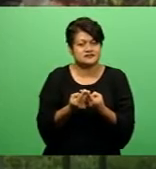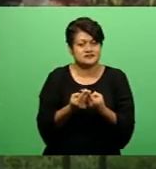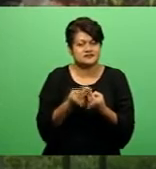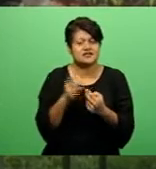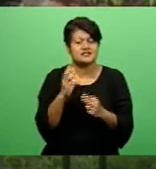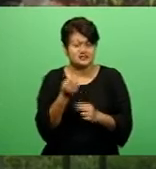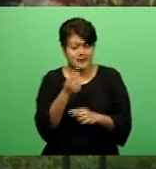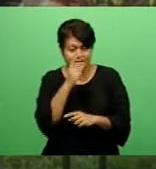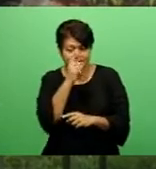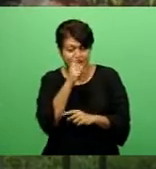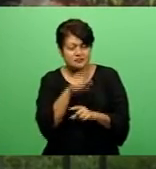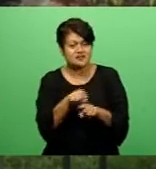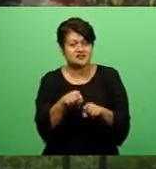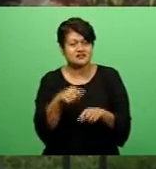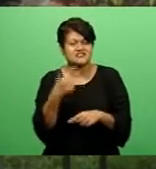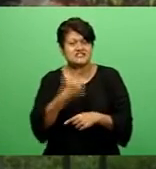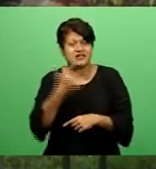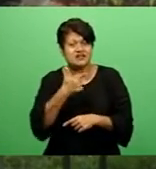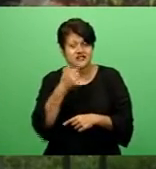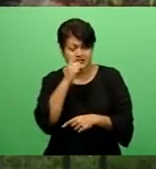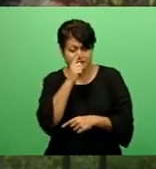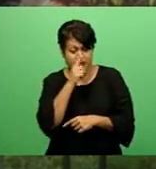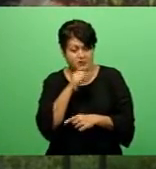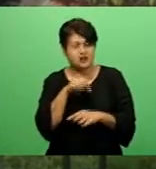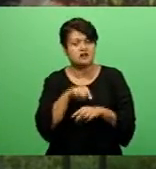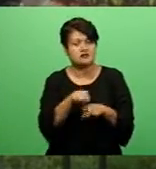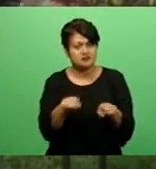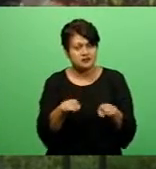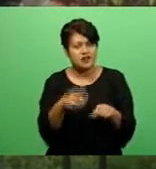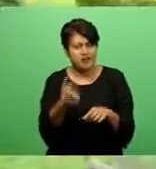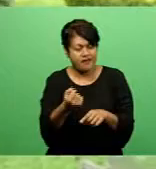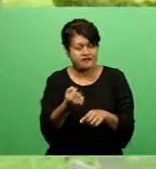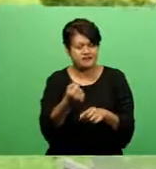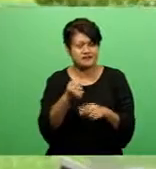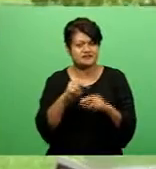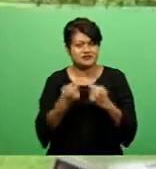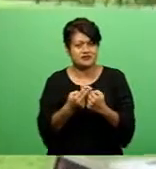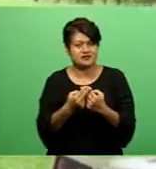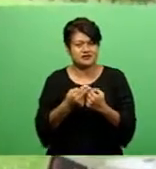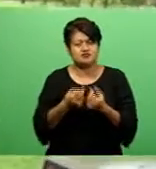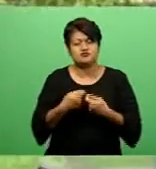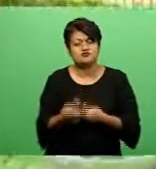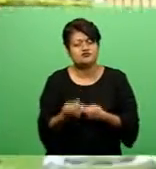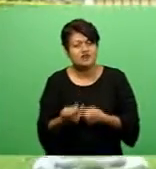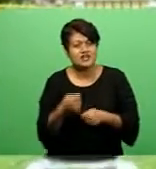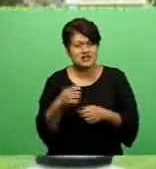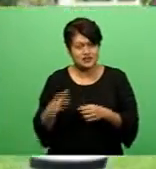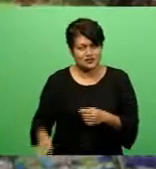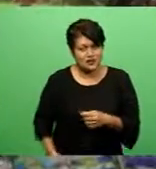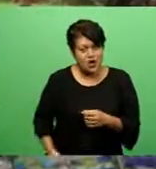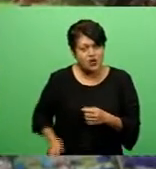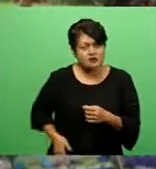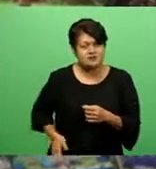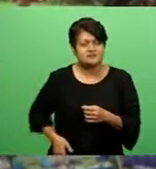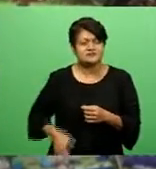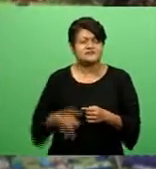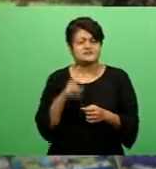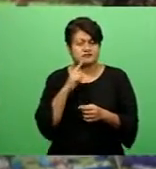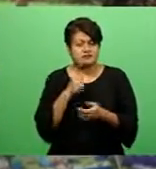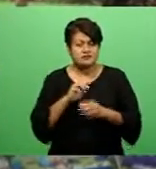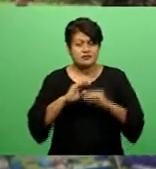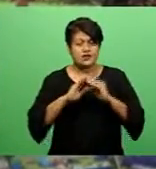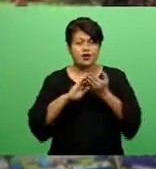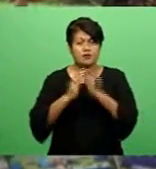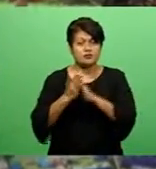family, and to help Mom feed the dogs and all. For the vendors, it was the community support that mattered